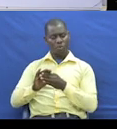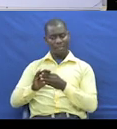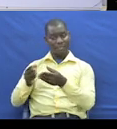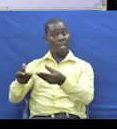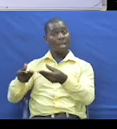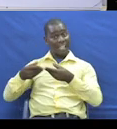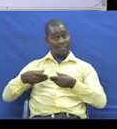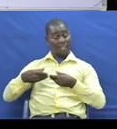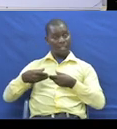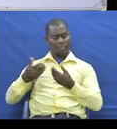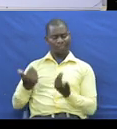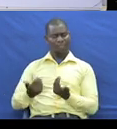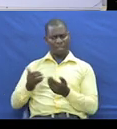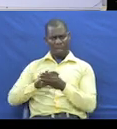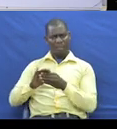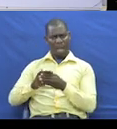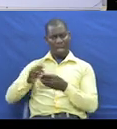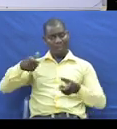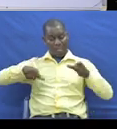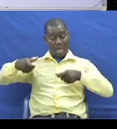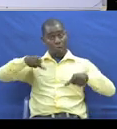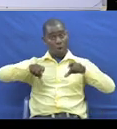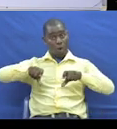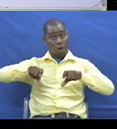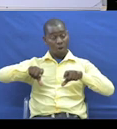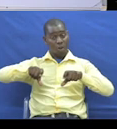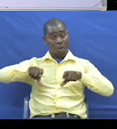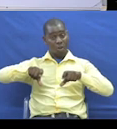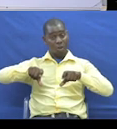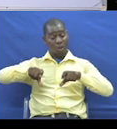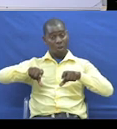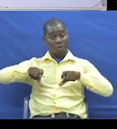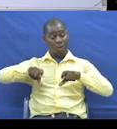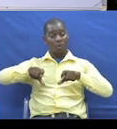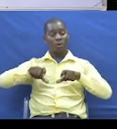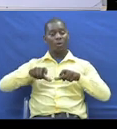the charge is going to be given, by the chemical,